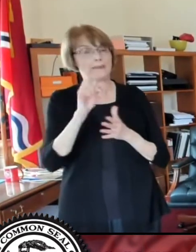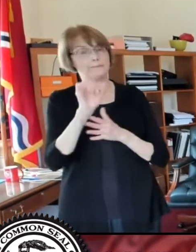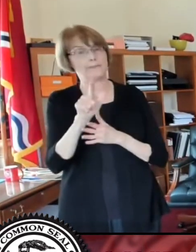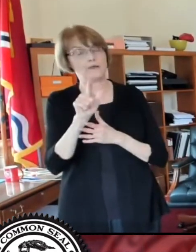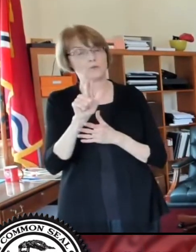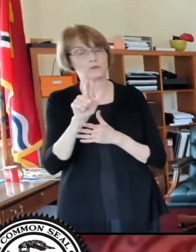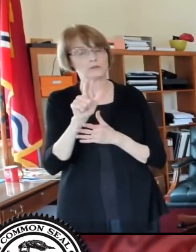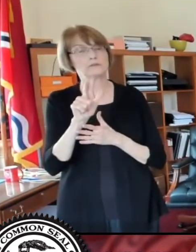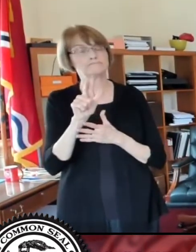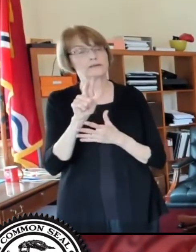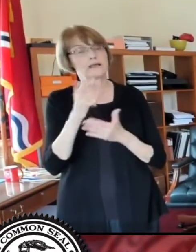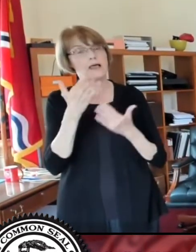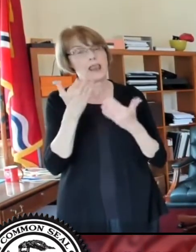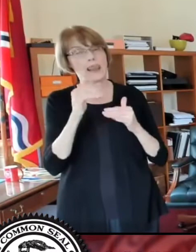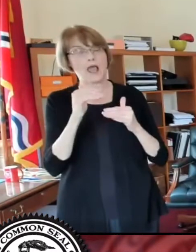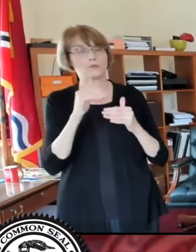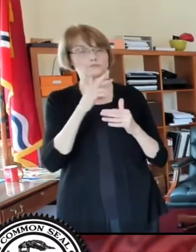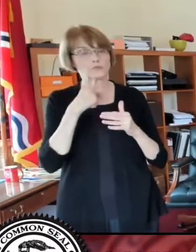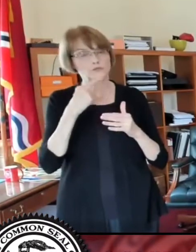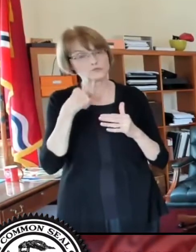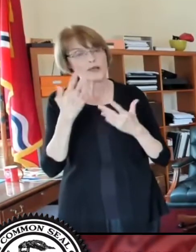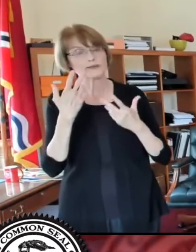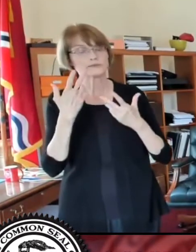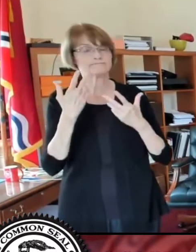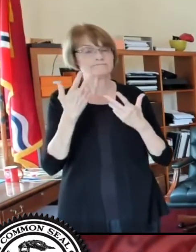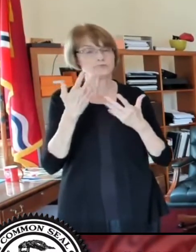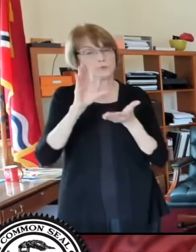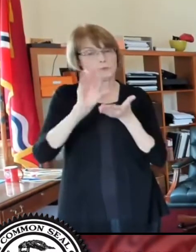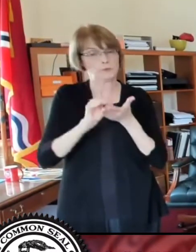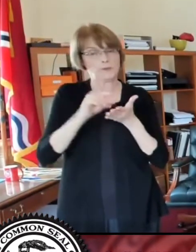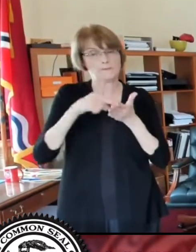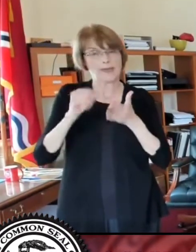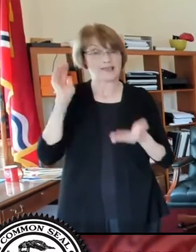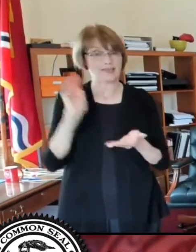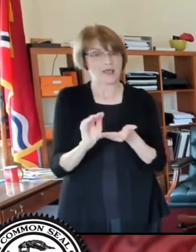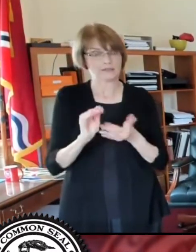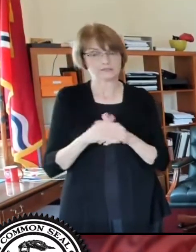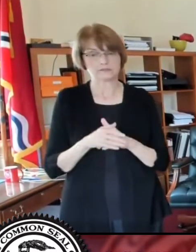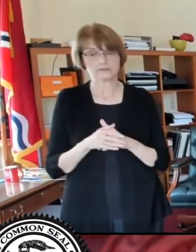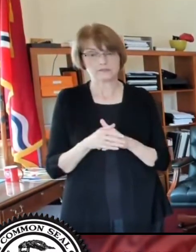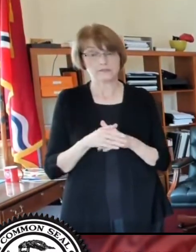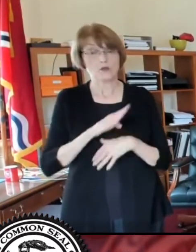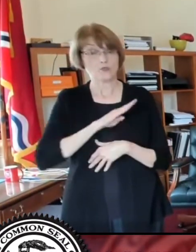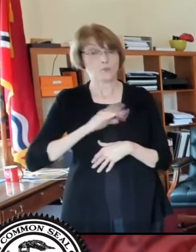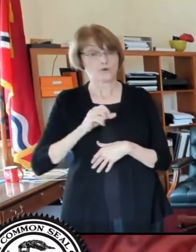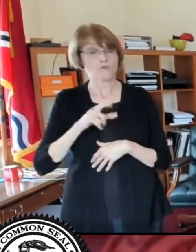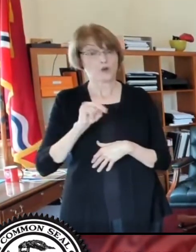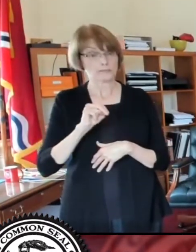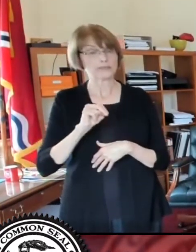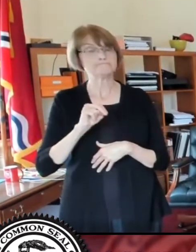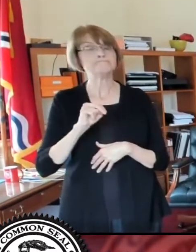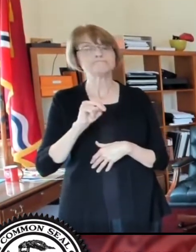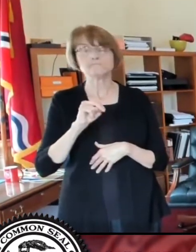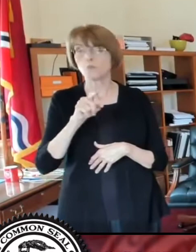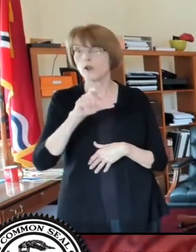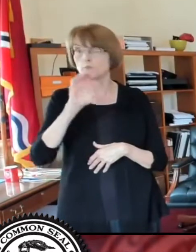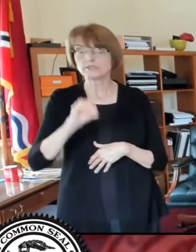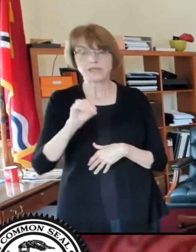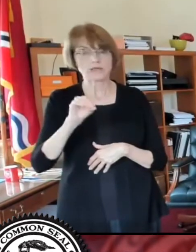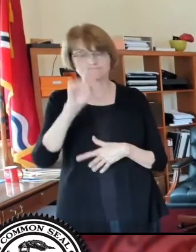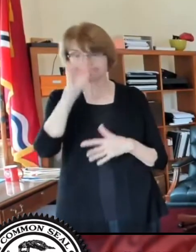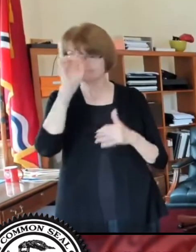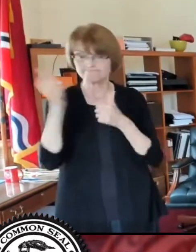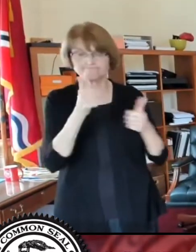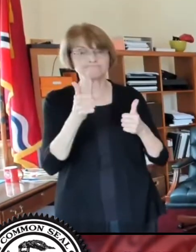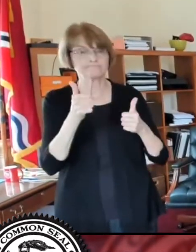delivery service. That bill passed unanimously at the Board of Aldermen. So when it comes here,